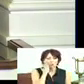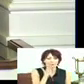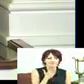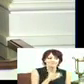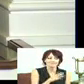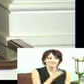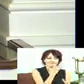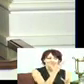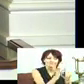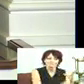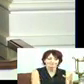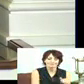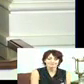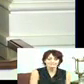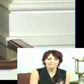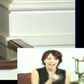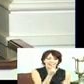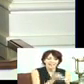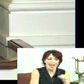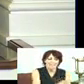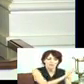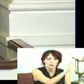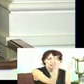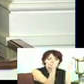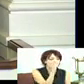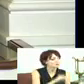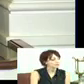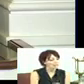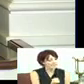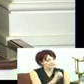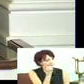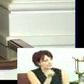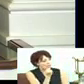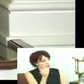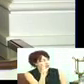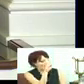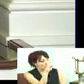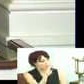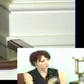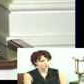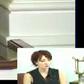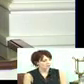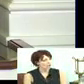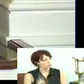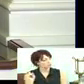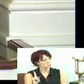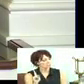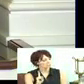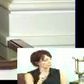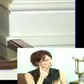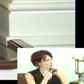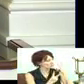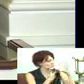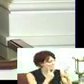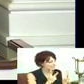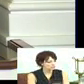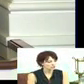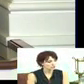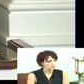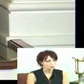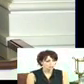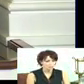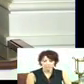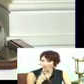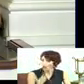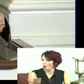And one Saturday afternoon, I went to the hospital, and I went to Sini's room, and she was sitting in a chair, and she said, "Pastor, come and sit with